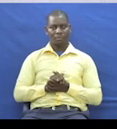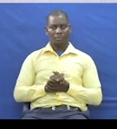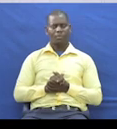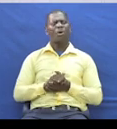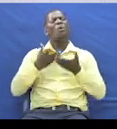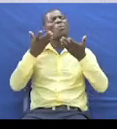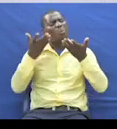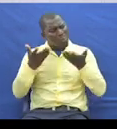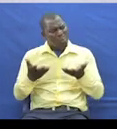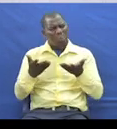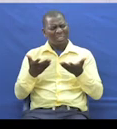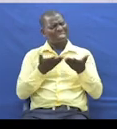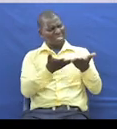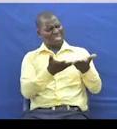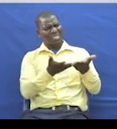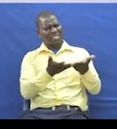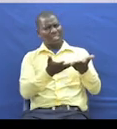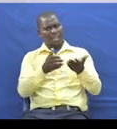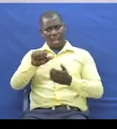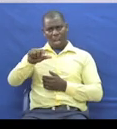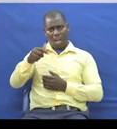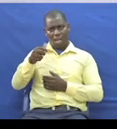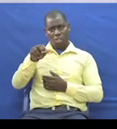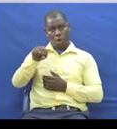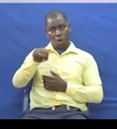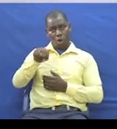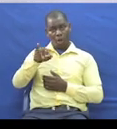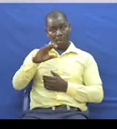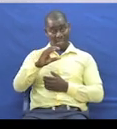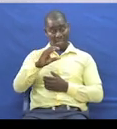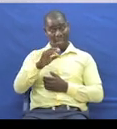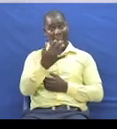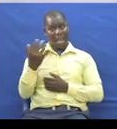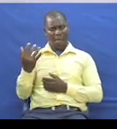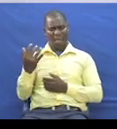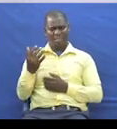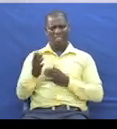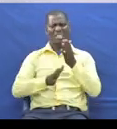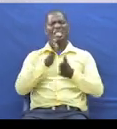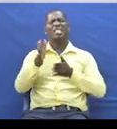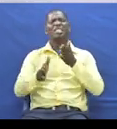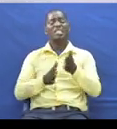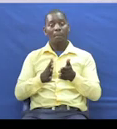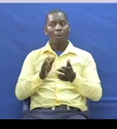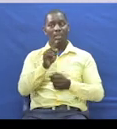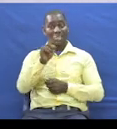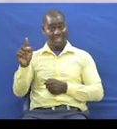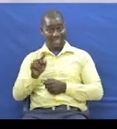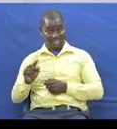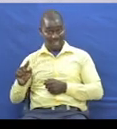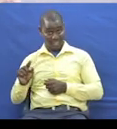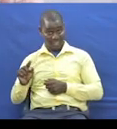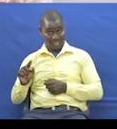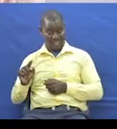What is it? Atomic number, sometimes we present it symbolically as Z. This